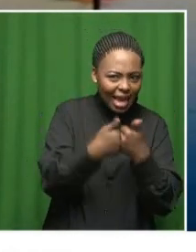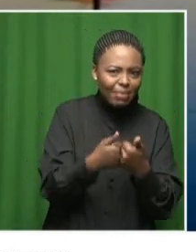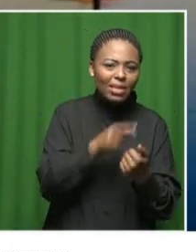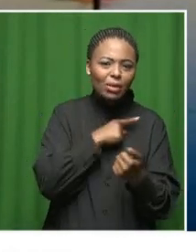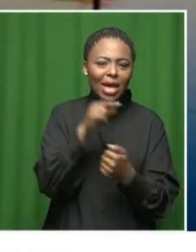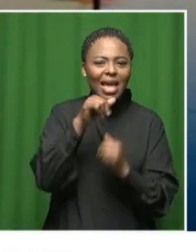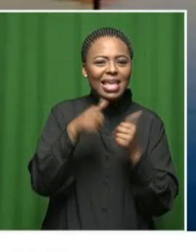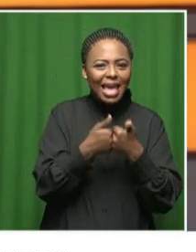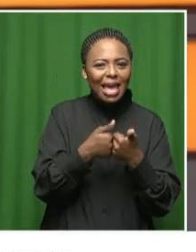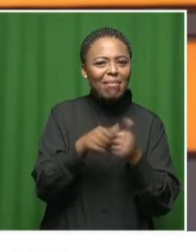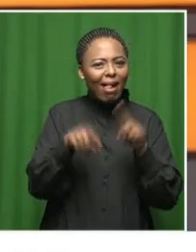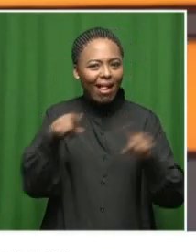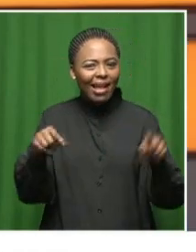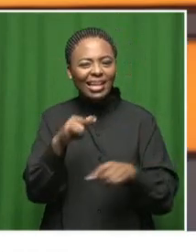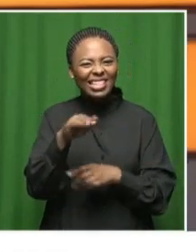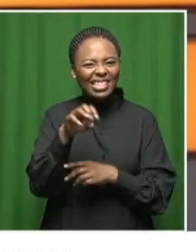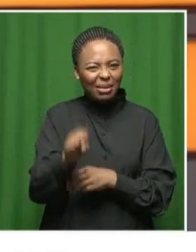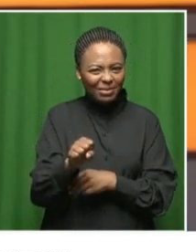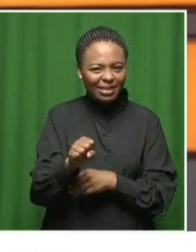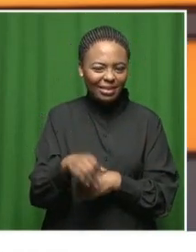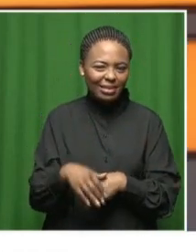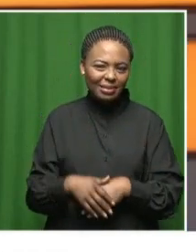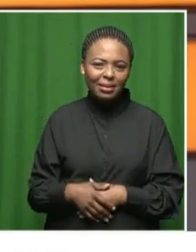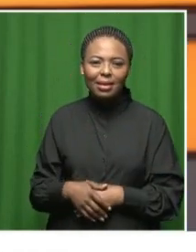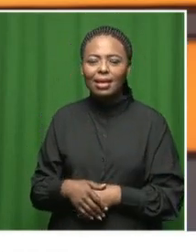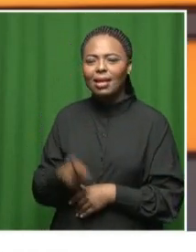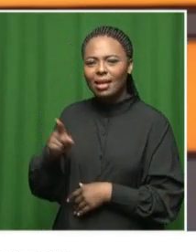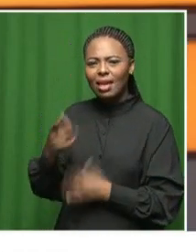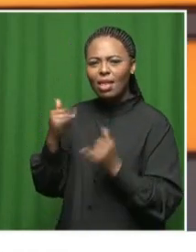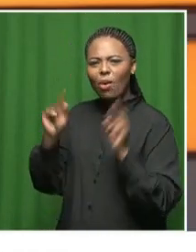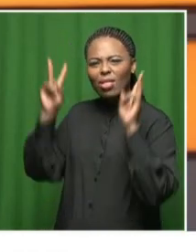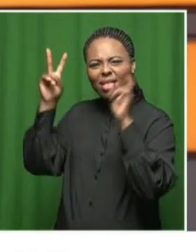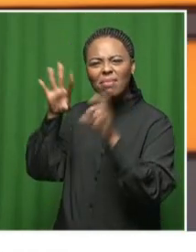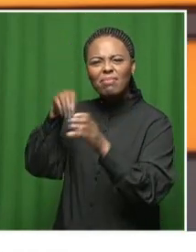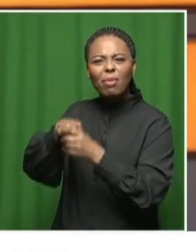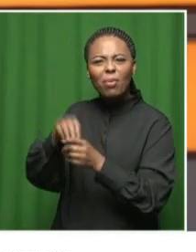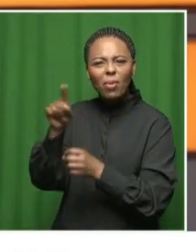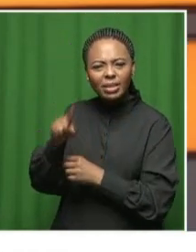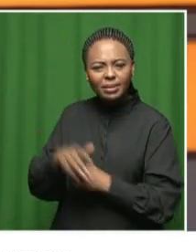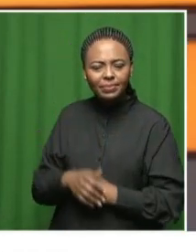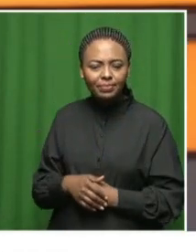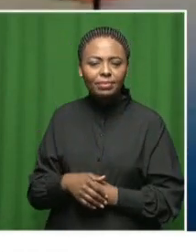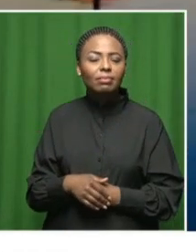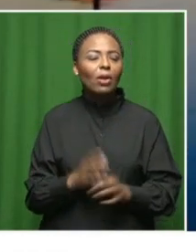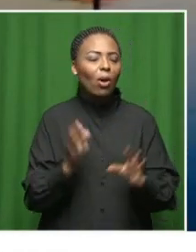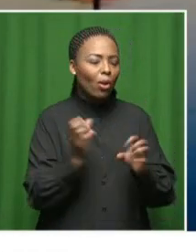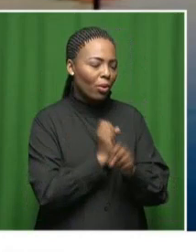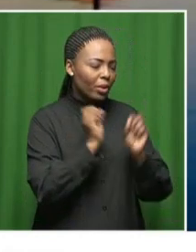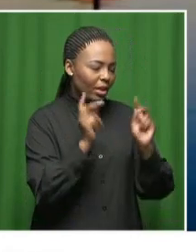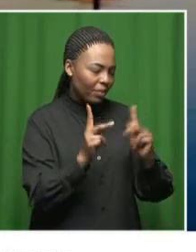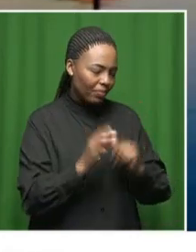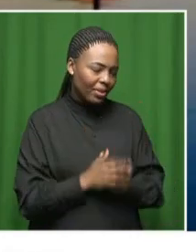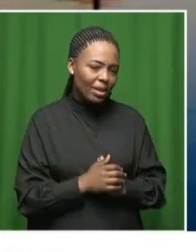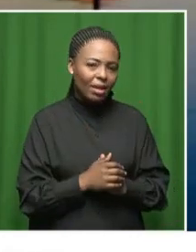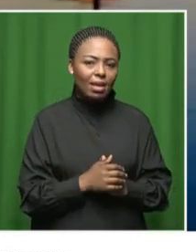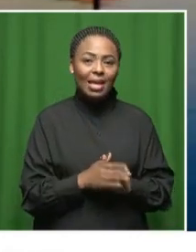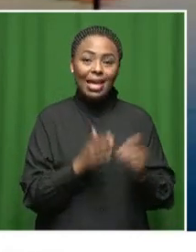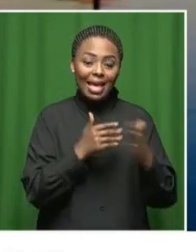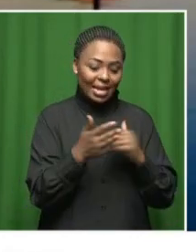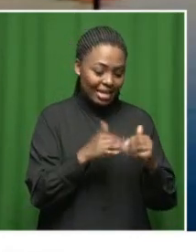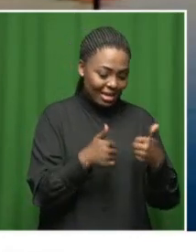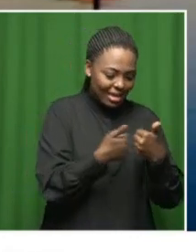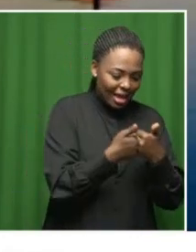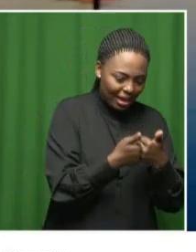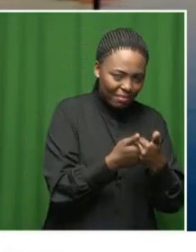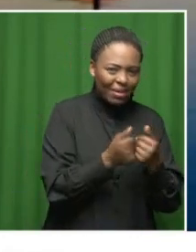jams. Yeah. Let's talk about some of the themes, that are explored in those sessions. Okay, for Every Gamer Counts, our theme, of course,